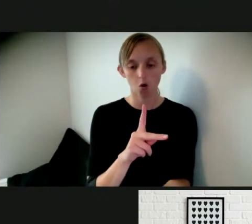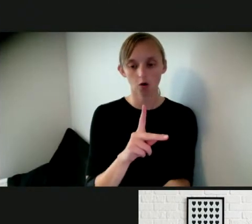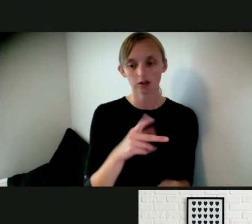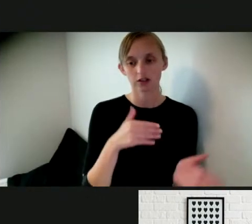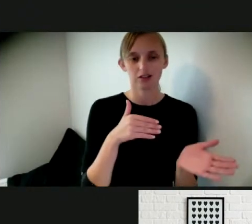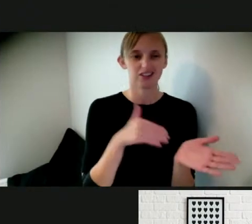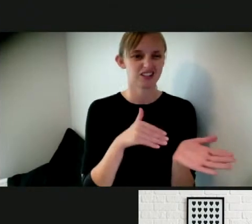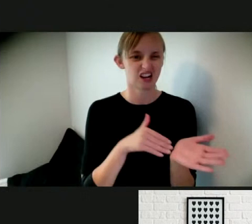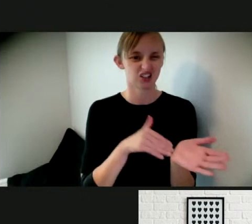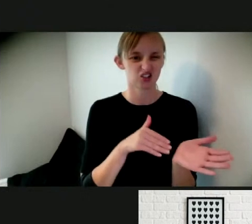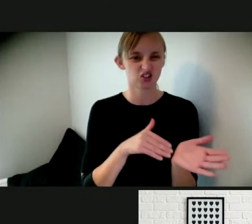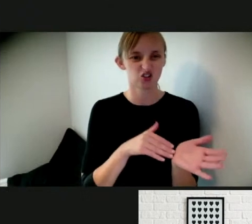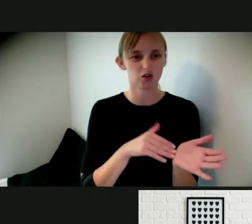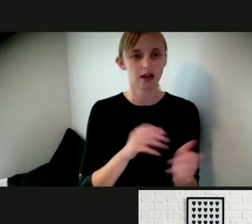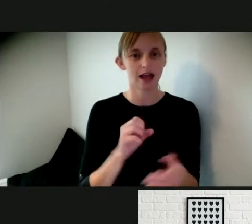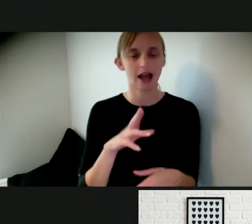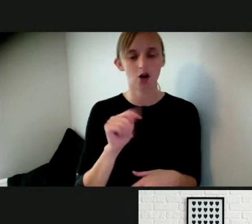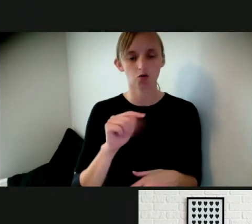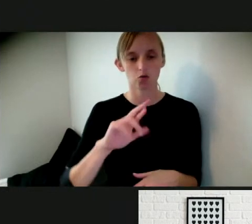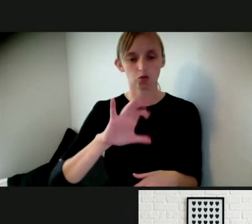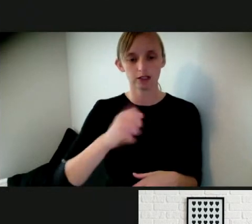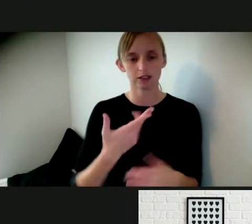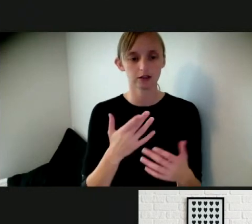Department. Renetta, welcome.